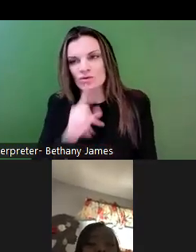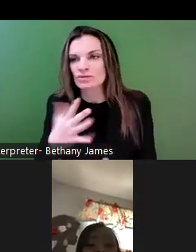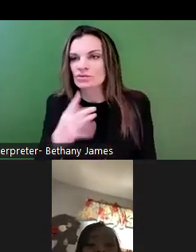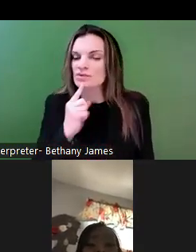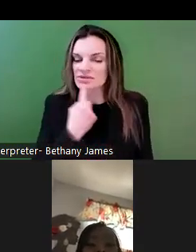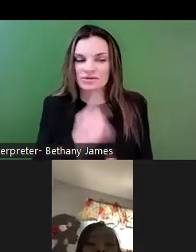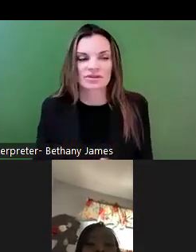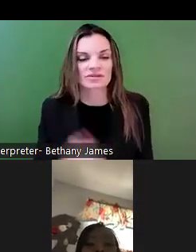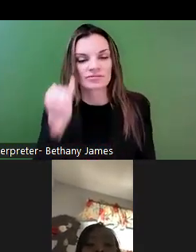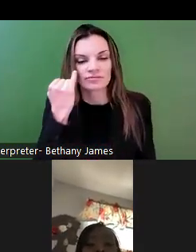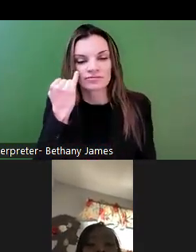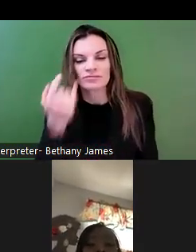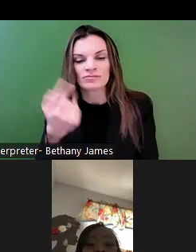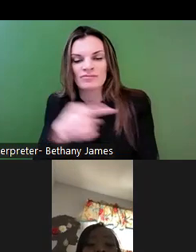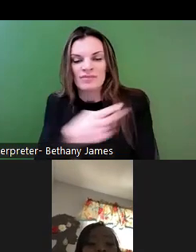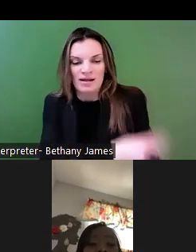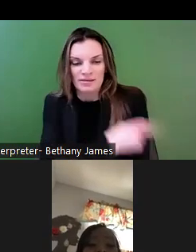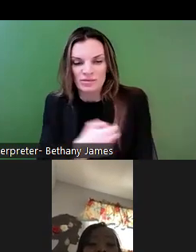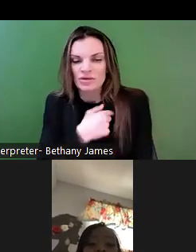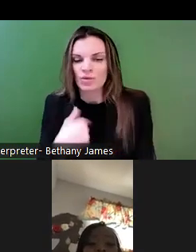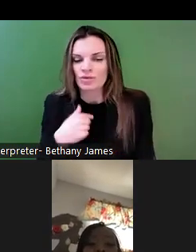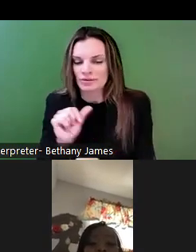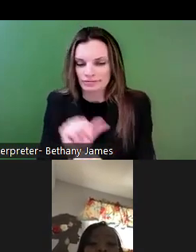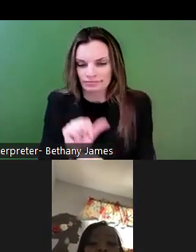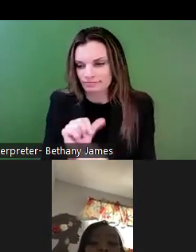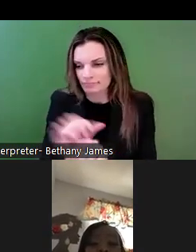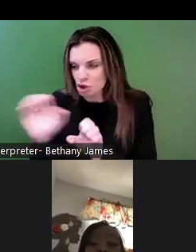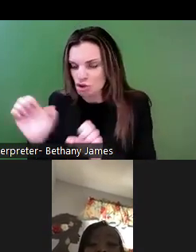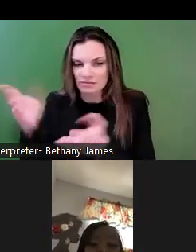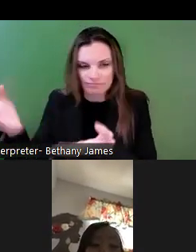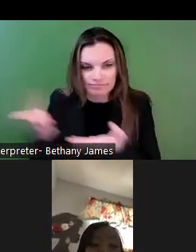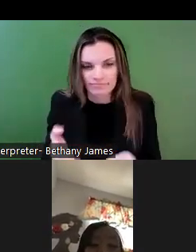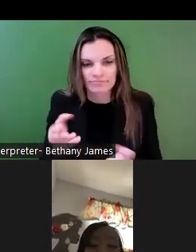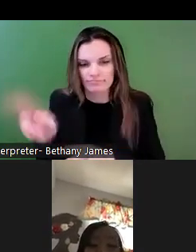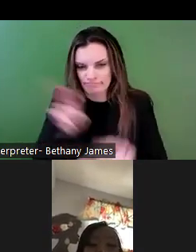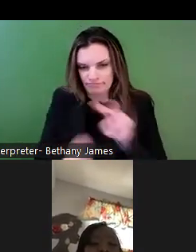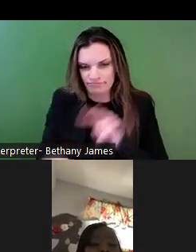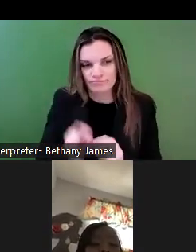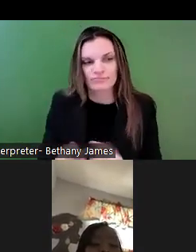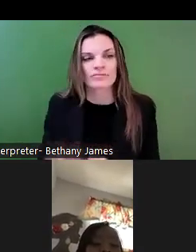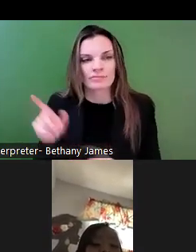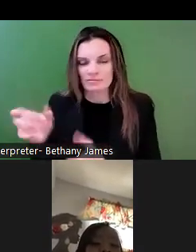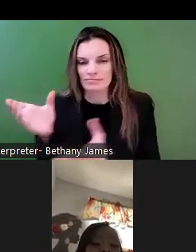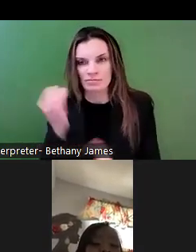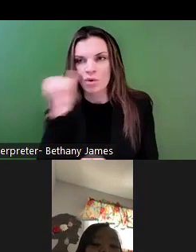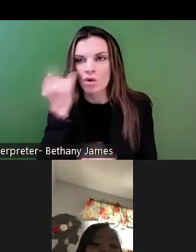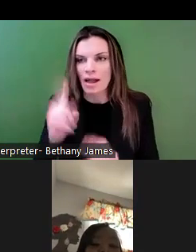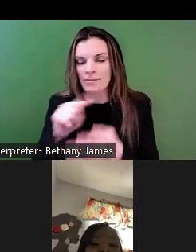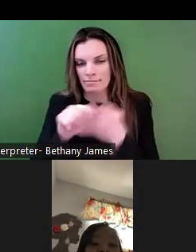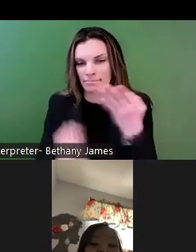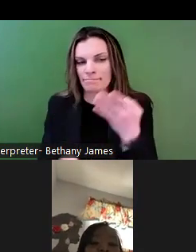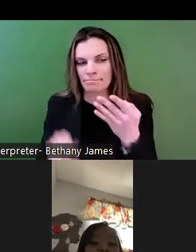with stroke-like studies is urgently you want to do a non-contrasted brain CT or brain MRI. That's going to be the most